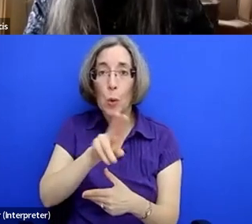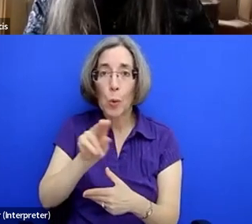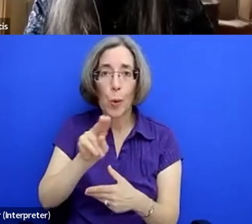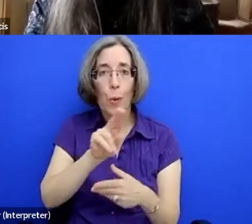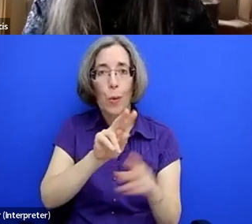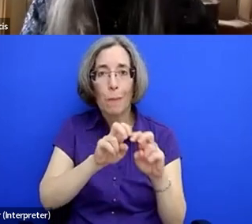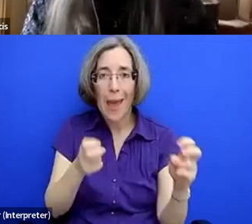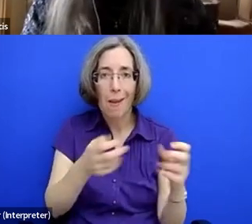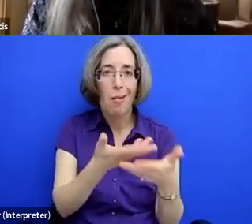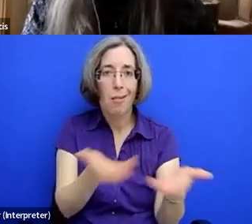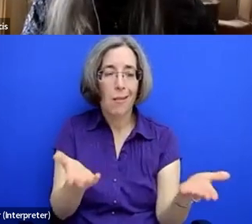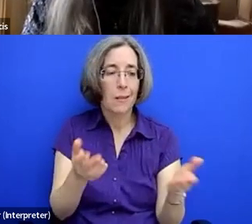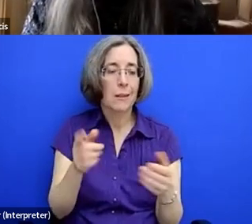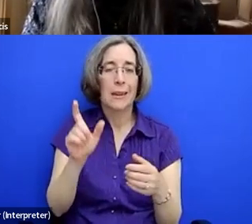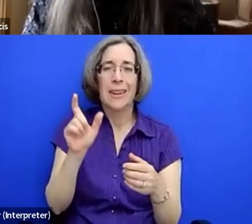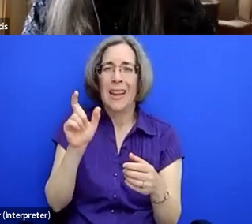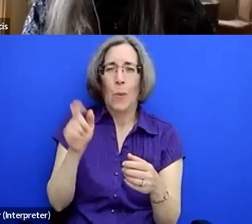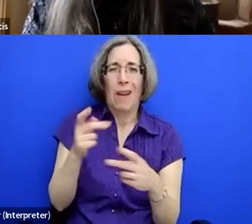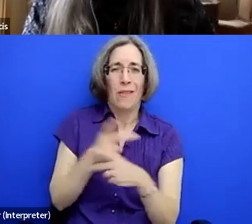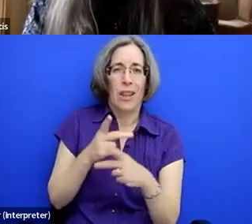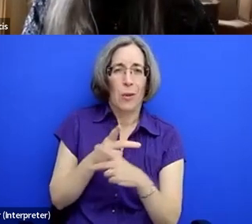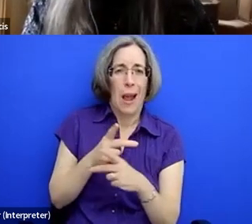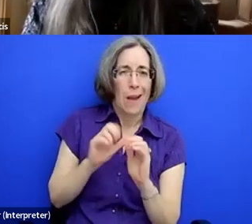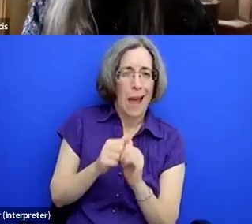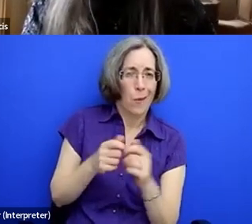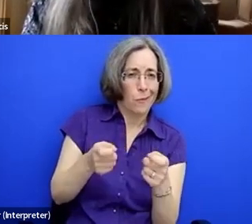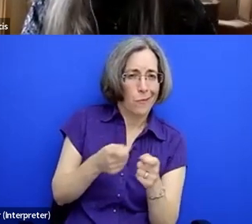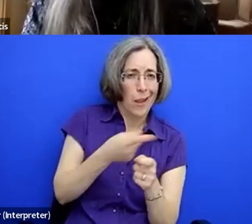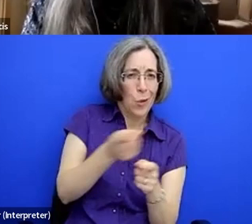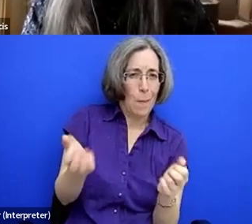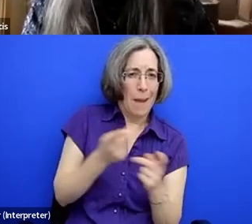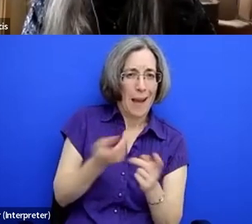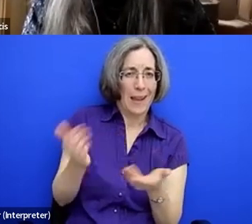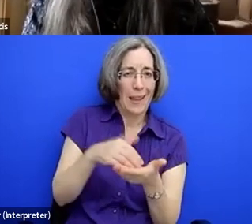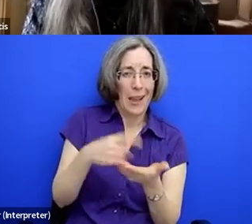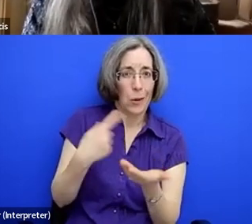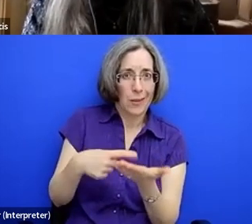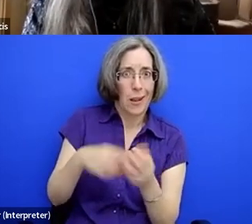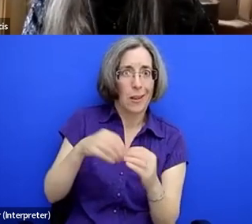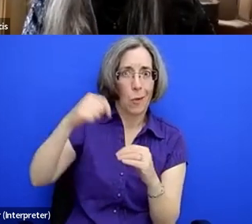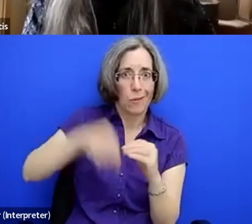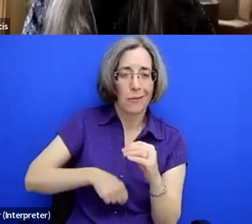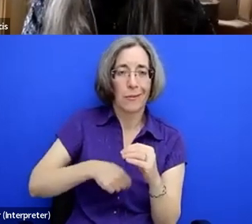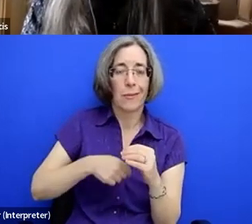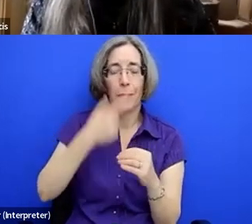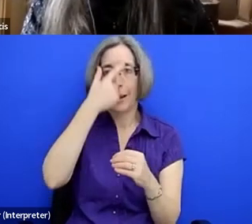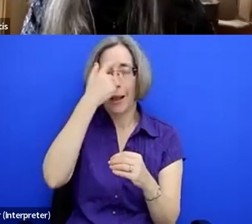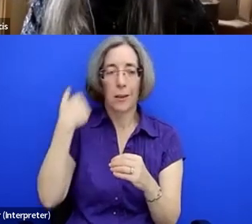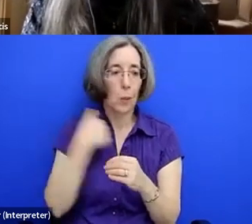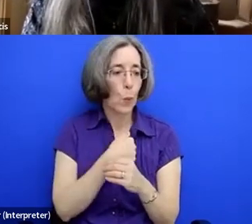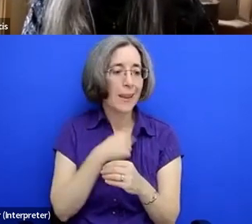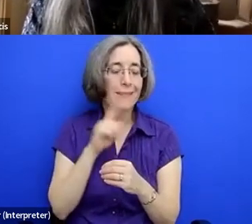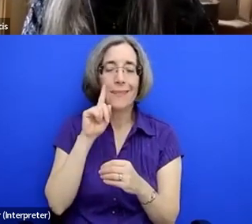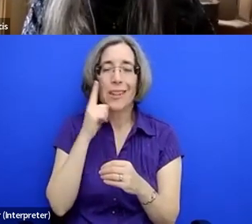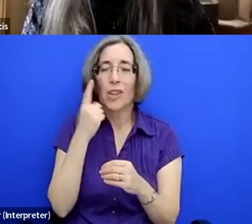We really have to figure out how to get all of you back again, really to discuss these issues more, because I think we've really just scratched the